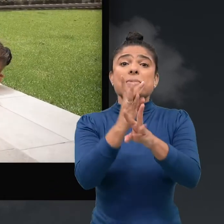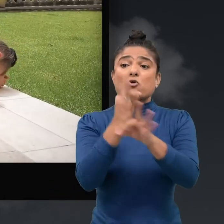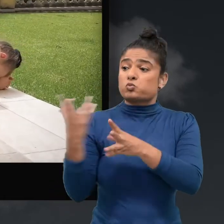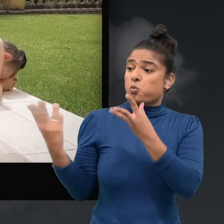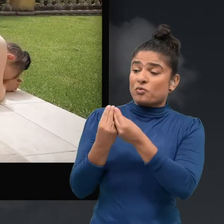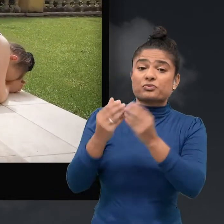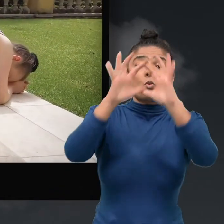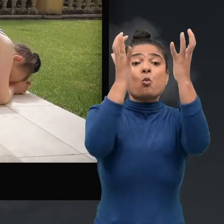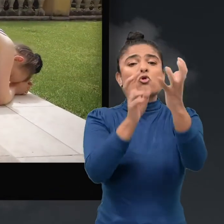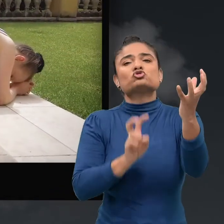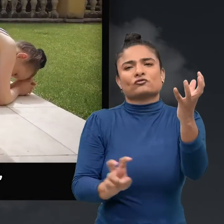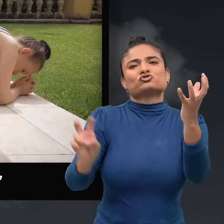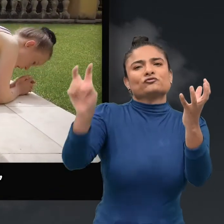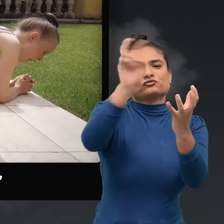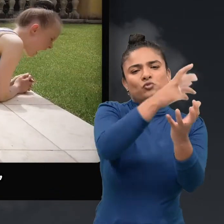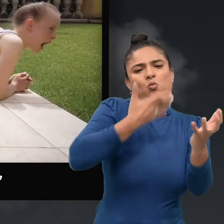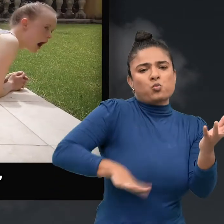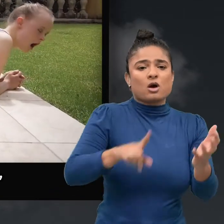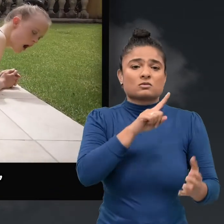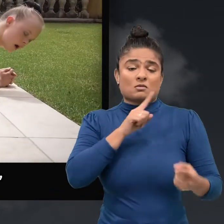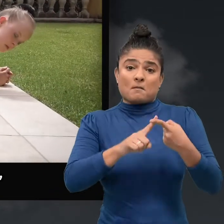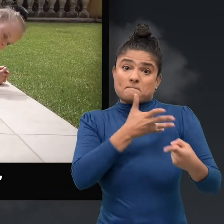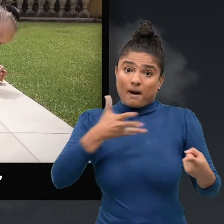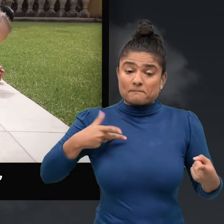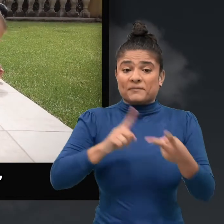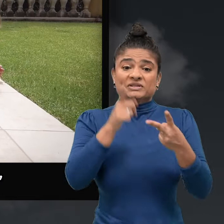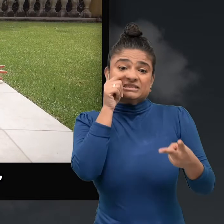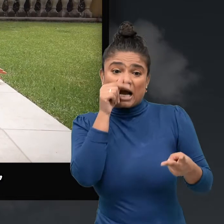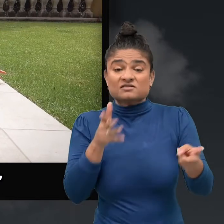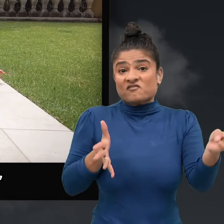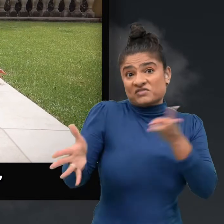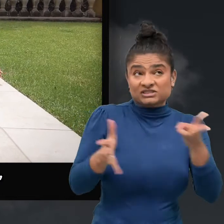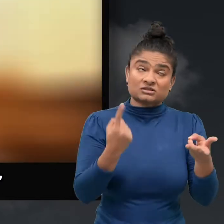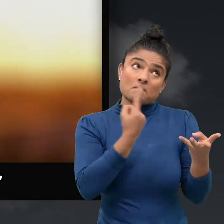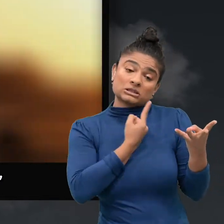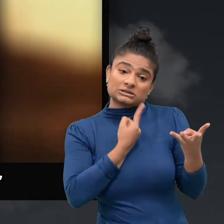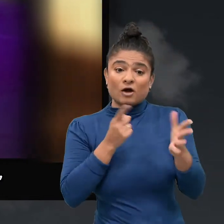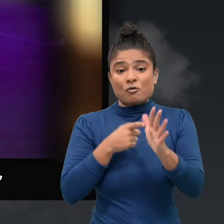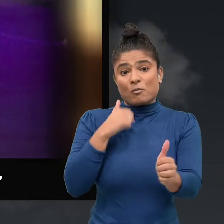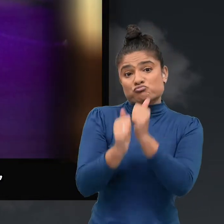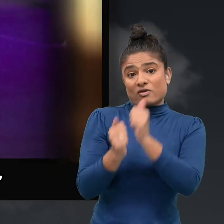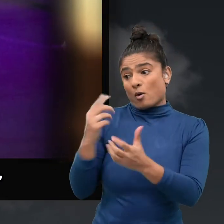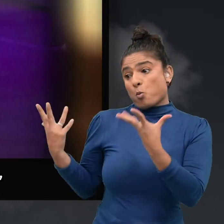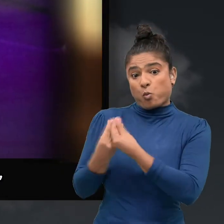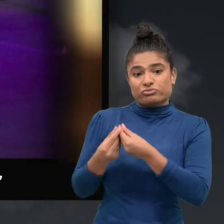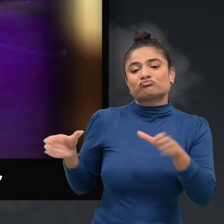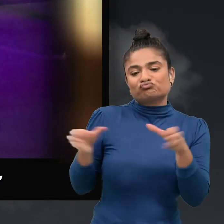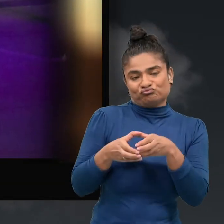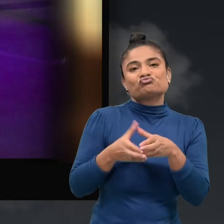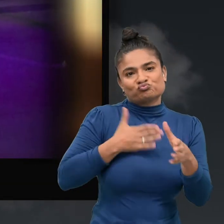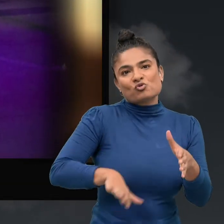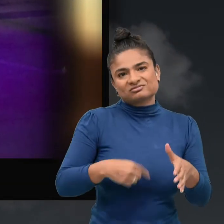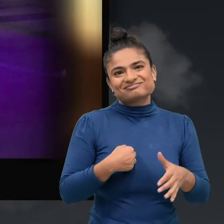I want to travel with my parents, so my mom, my dad, my facilitator, by myself, or with my